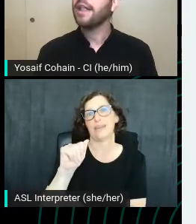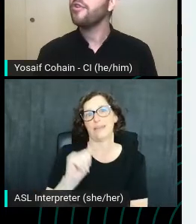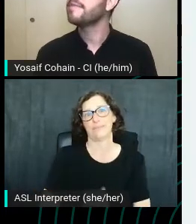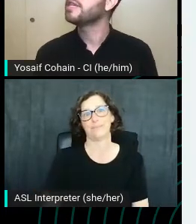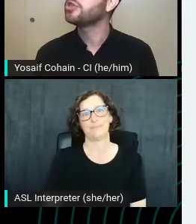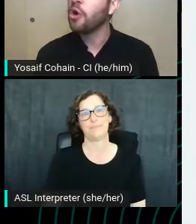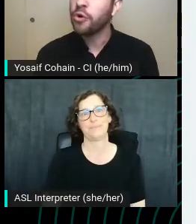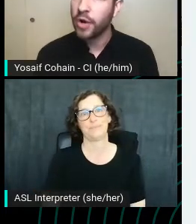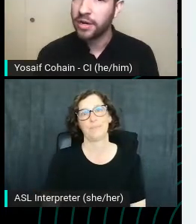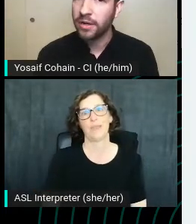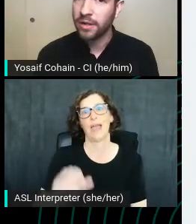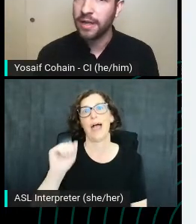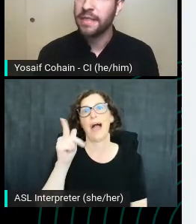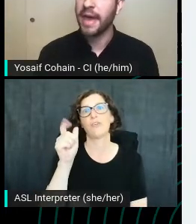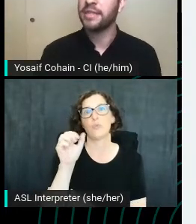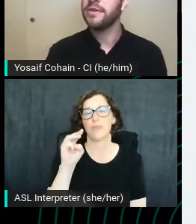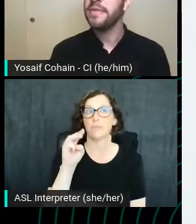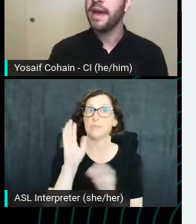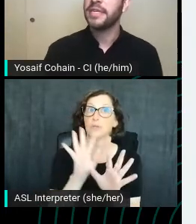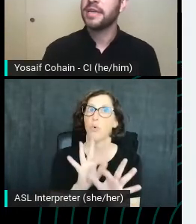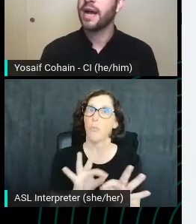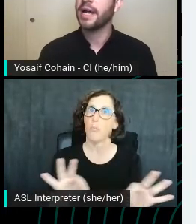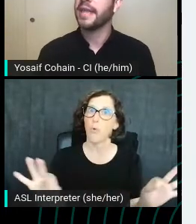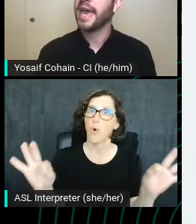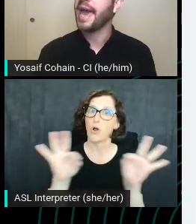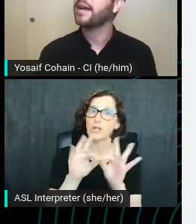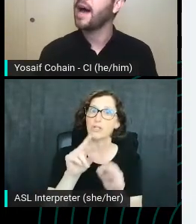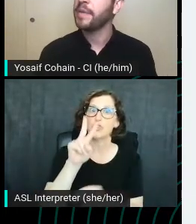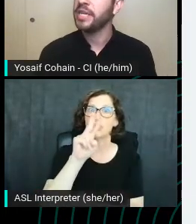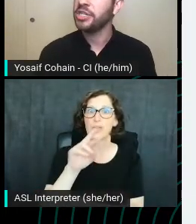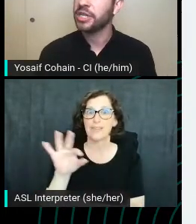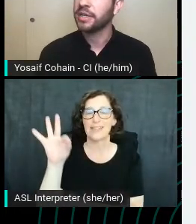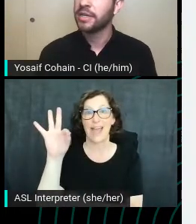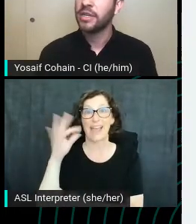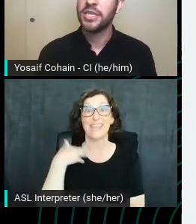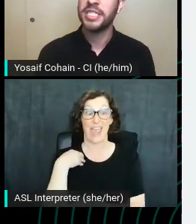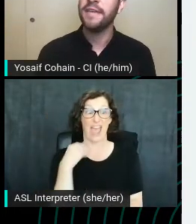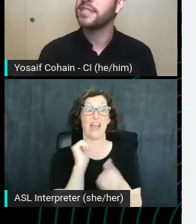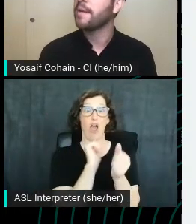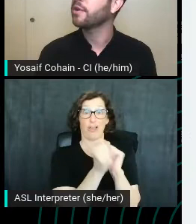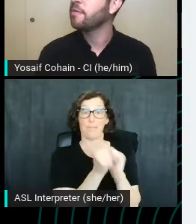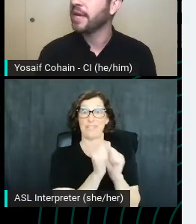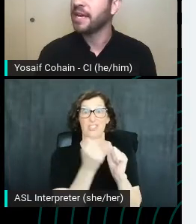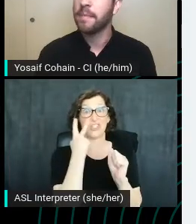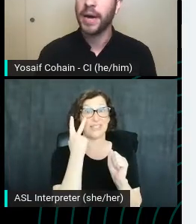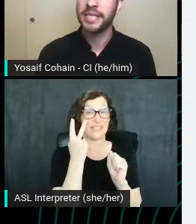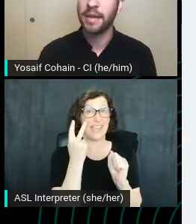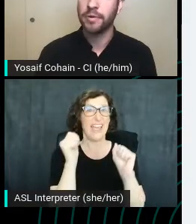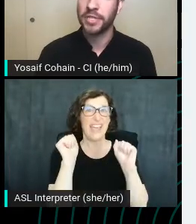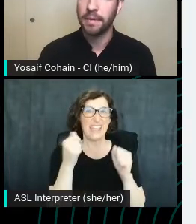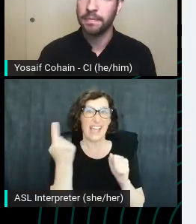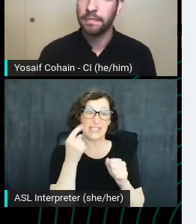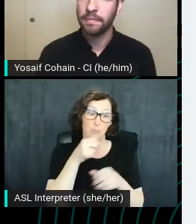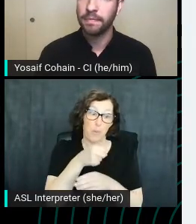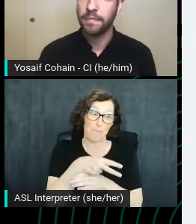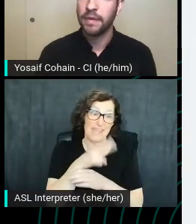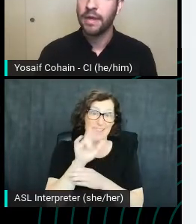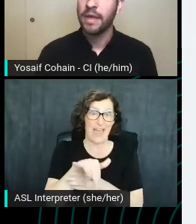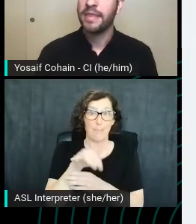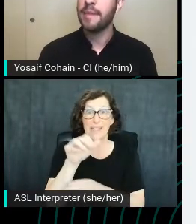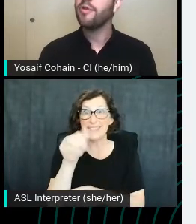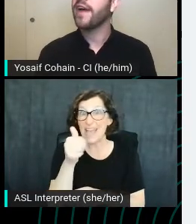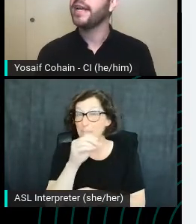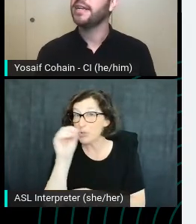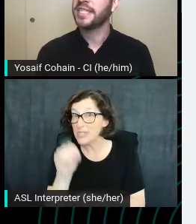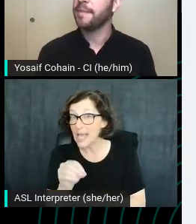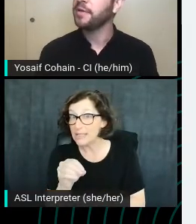The algorithm is so critical that in 2009, they had a competition to see if someone could beat it by 10%.